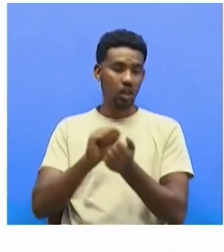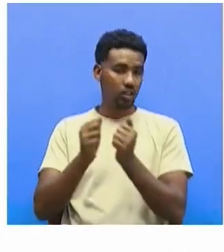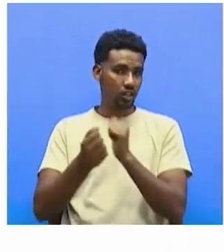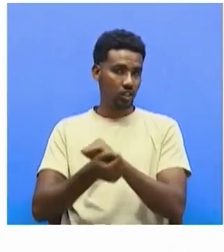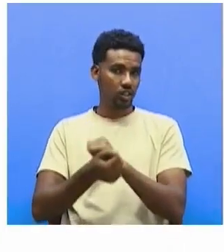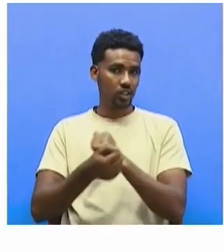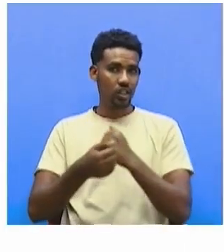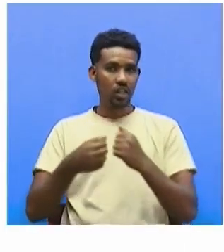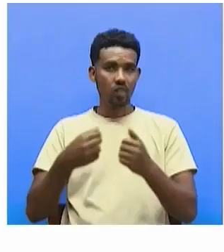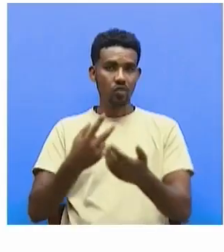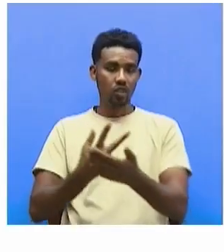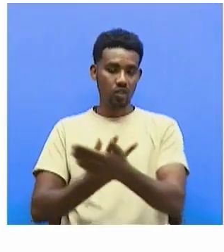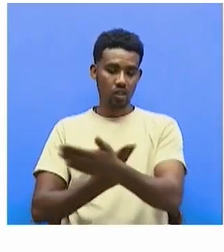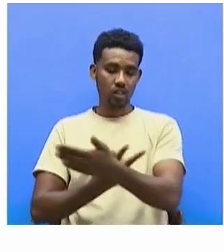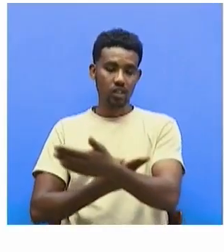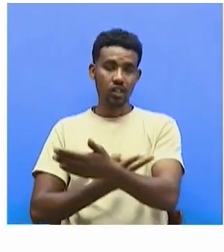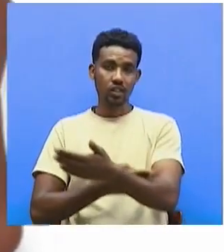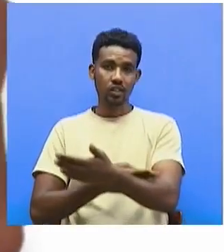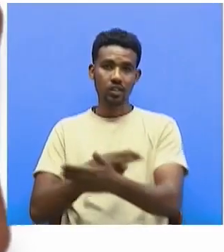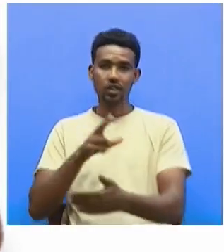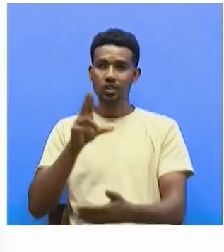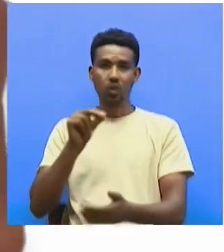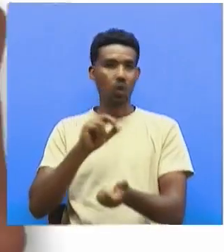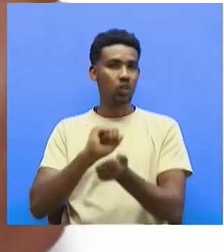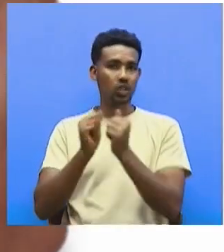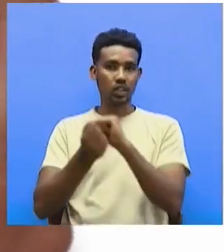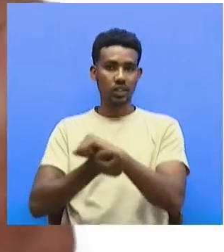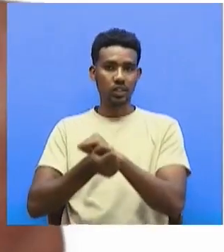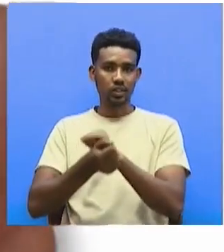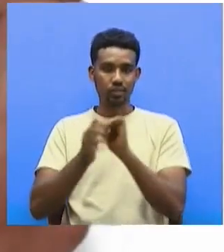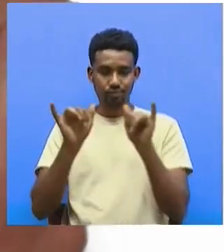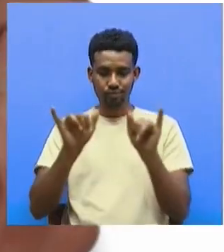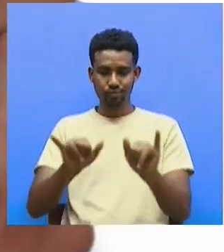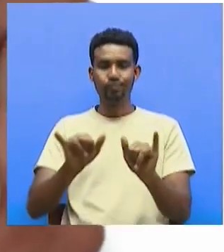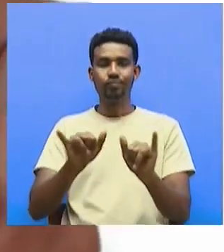Sheep has become sheep.